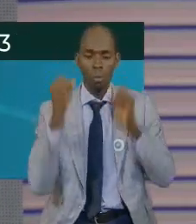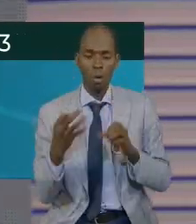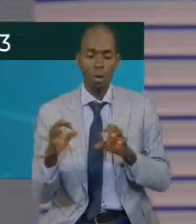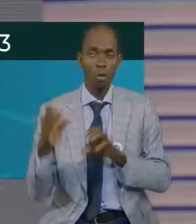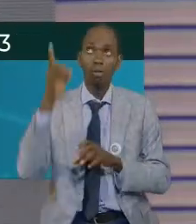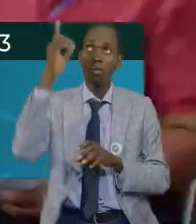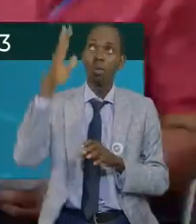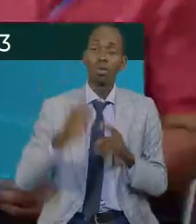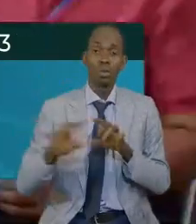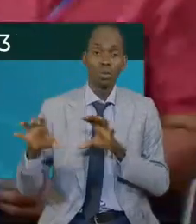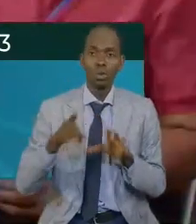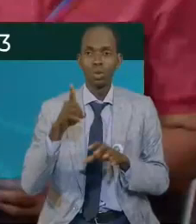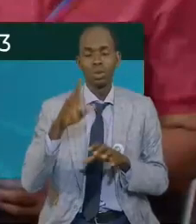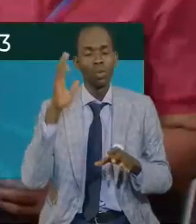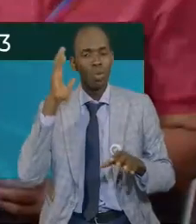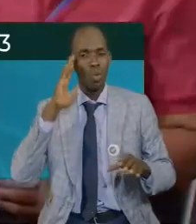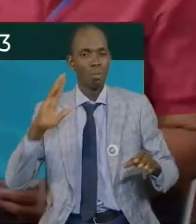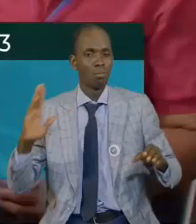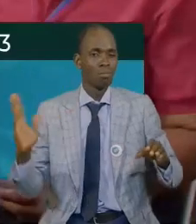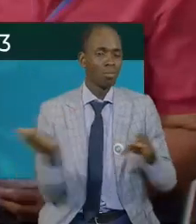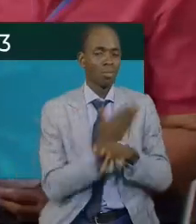wipe them off